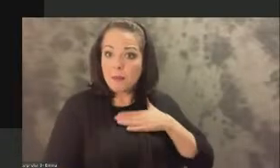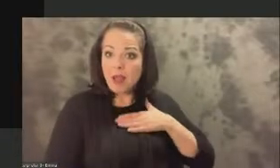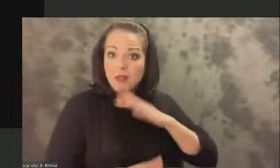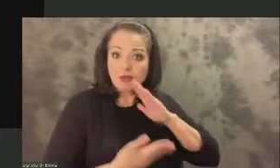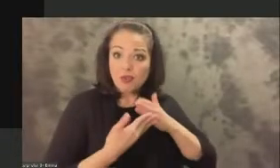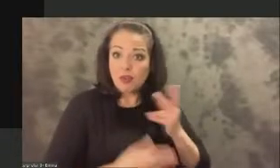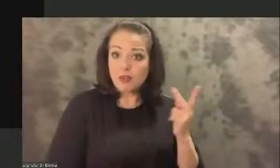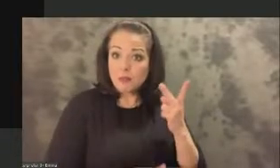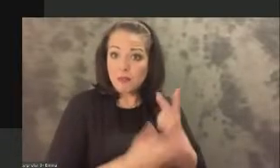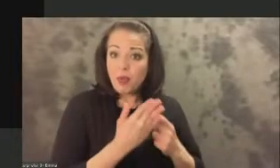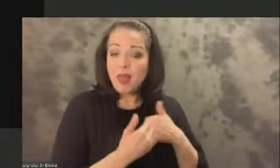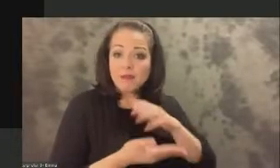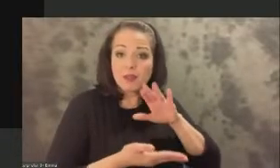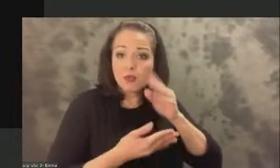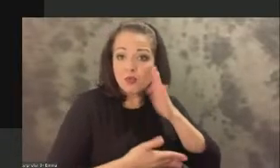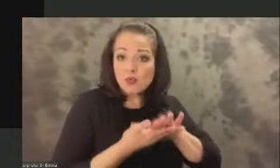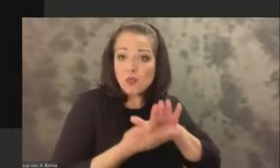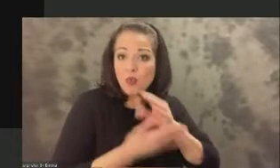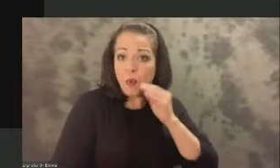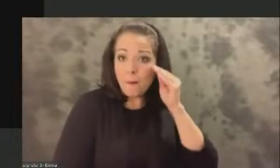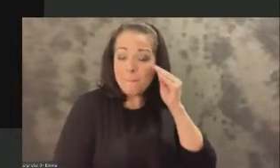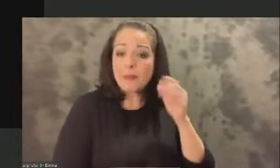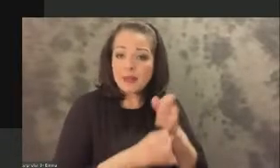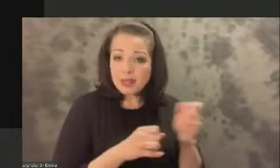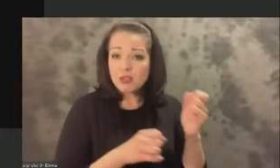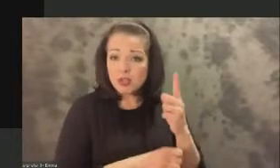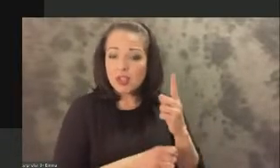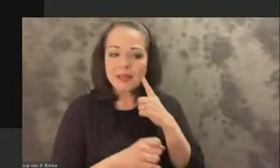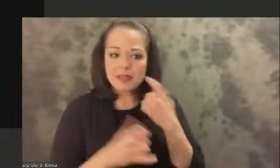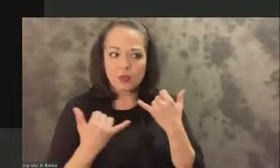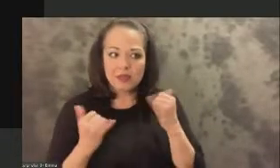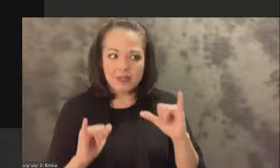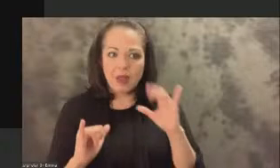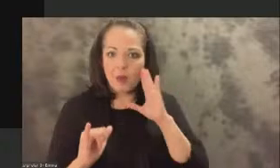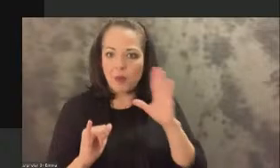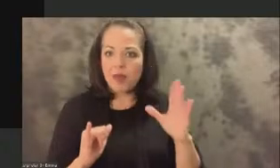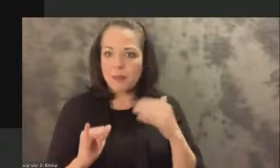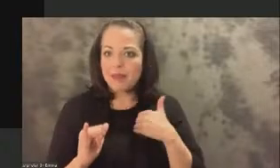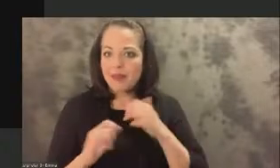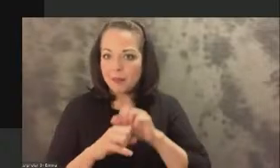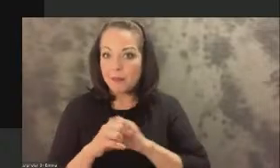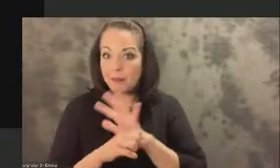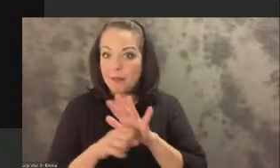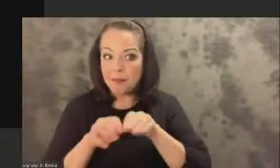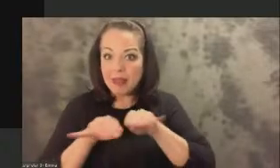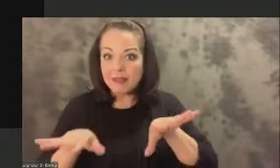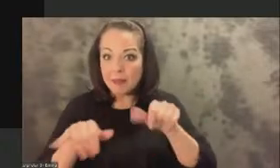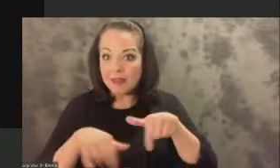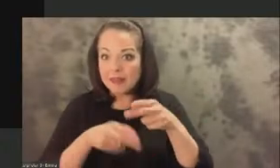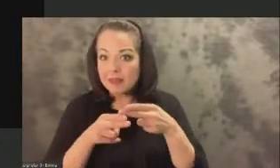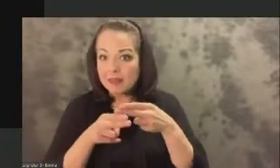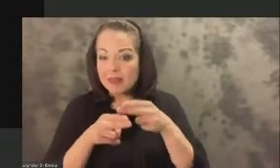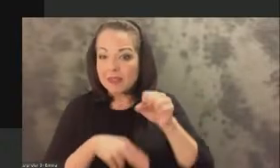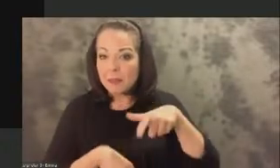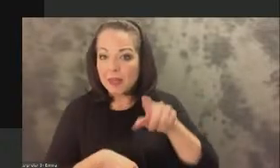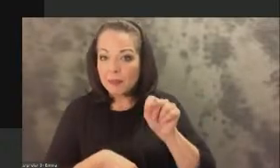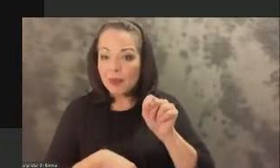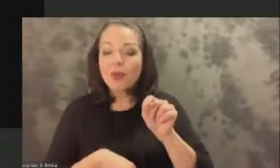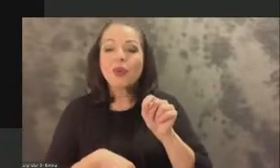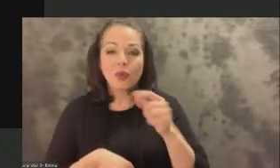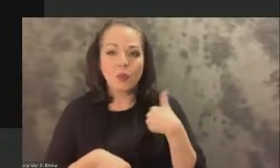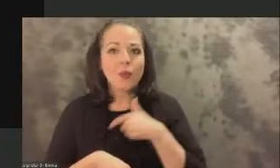school home next year, because we're still going to be in a pandemic this upcoming September, even though we are